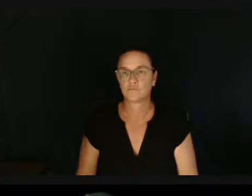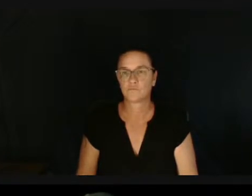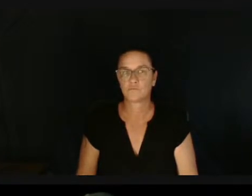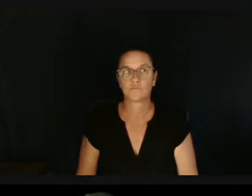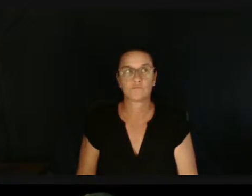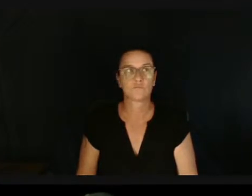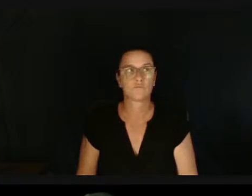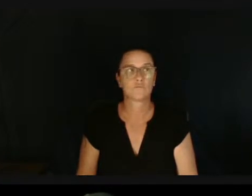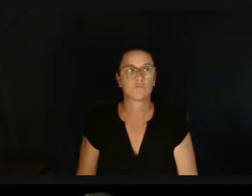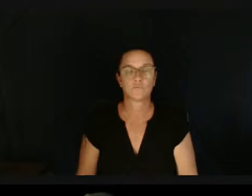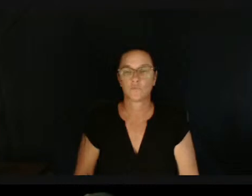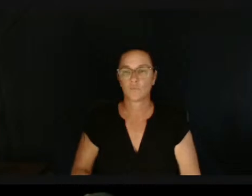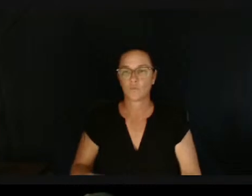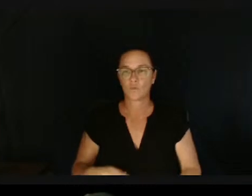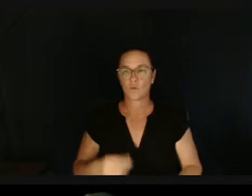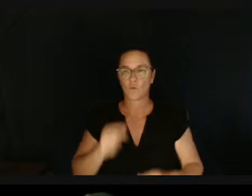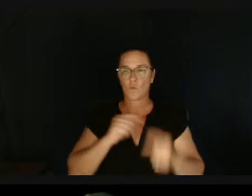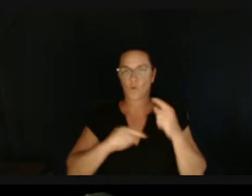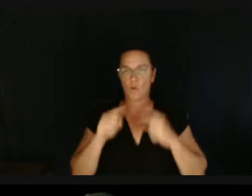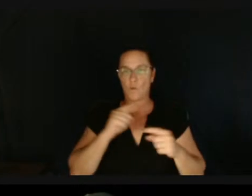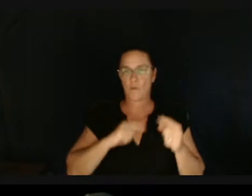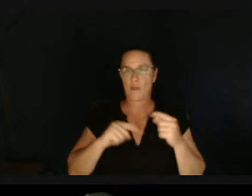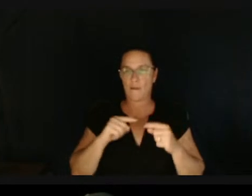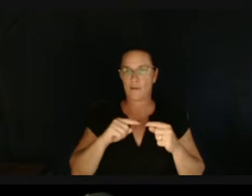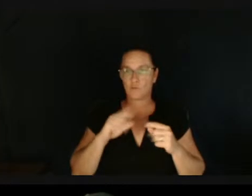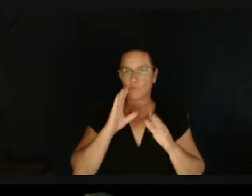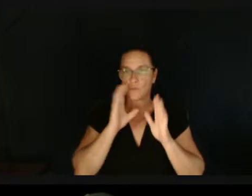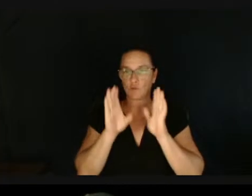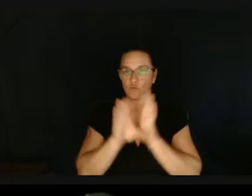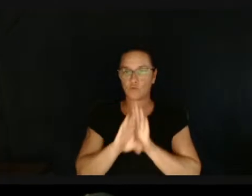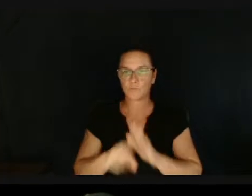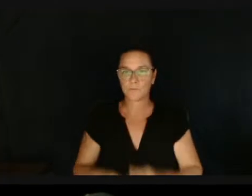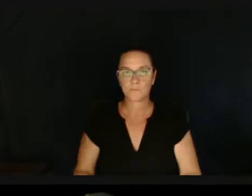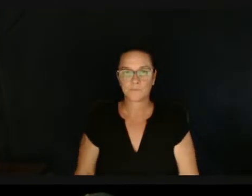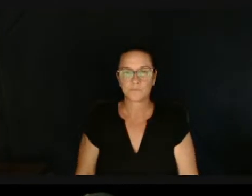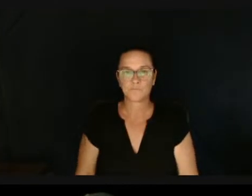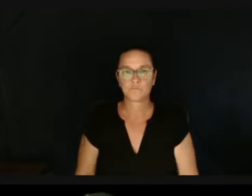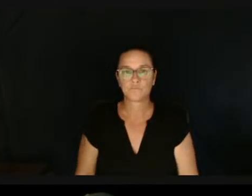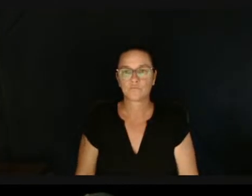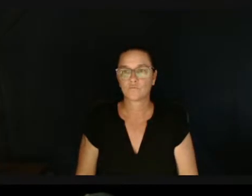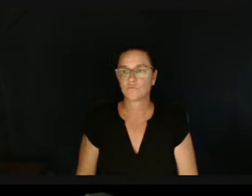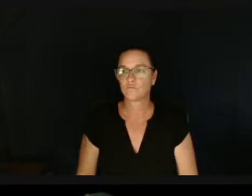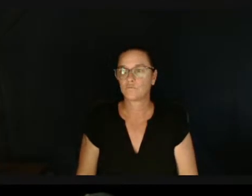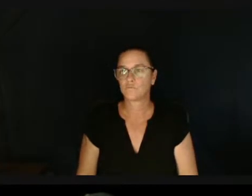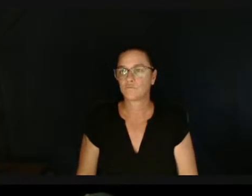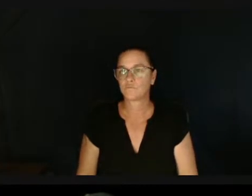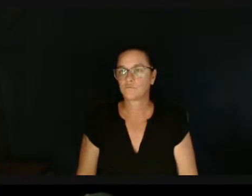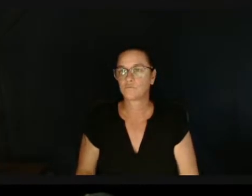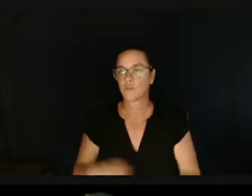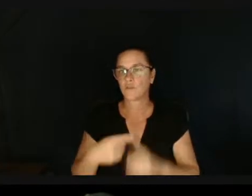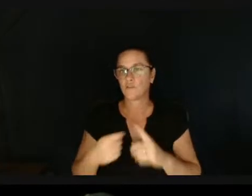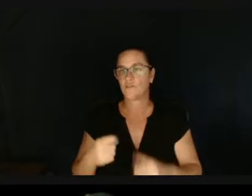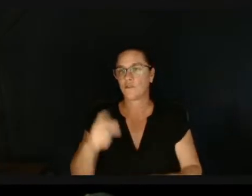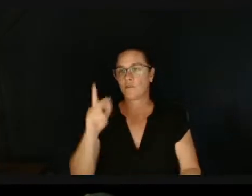And so let's go back to our index image here. All right, so nice image from Kendraland.